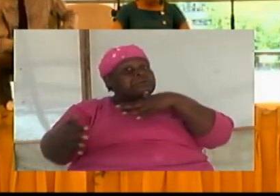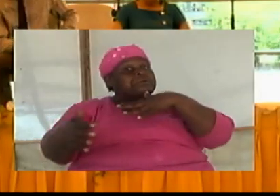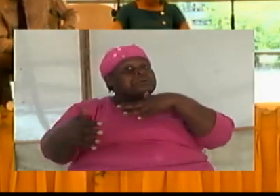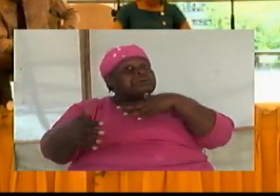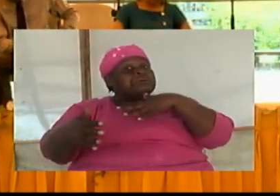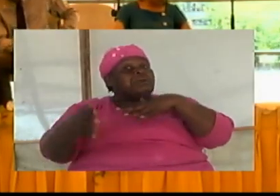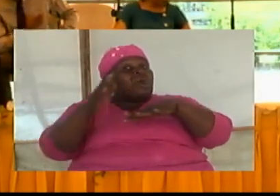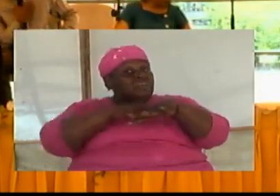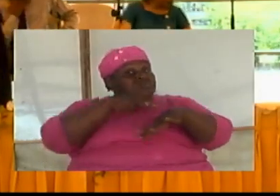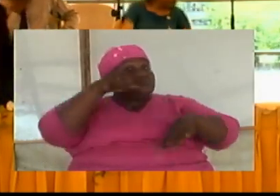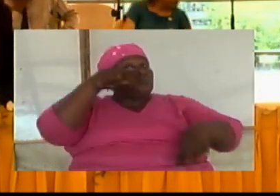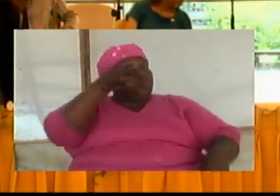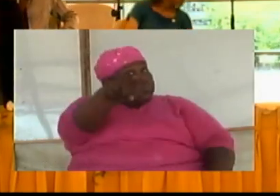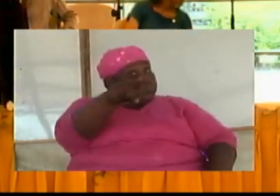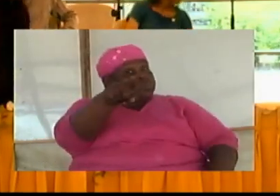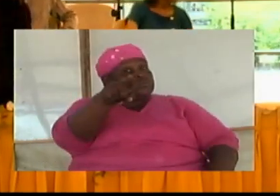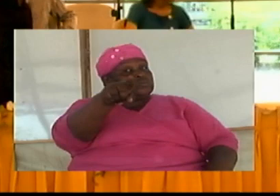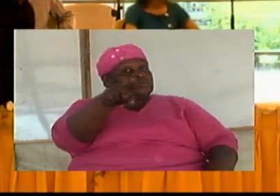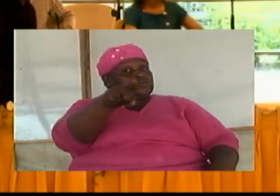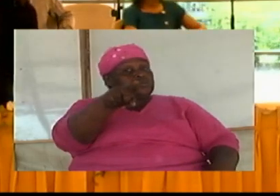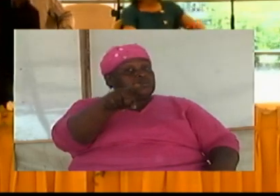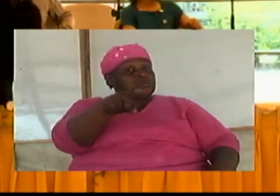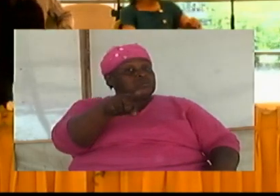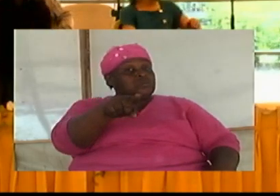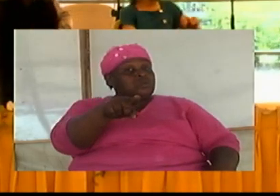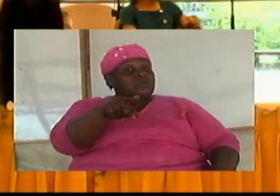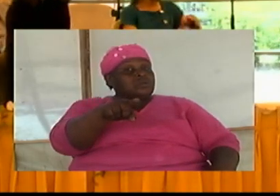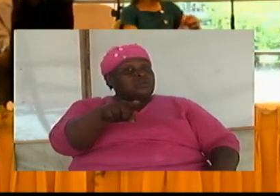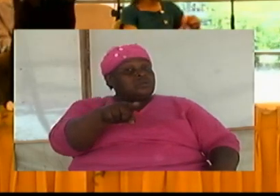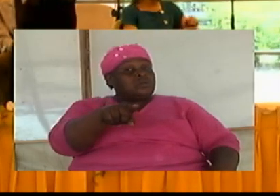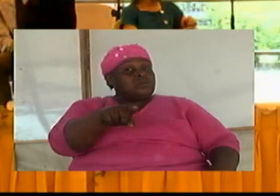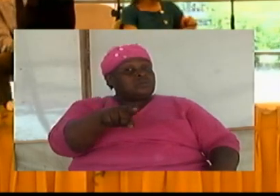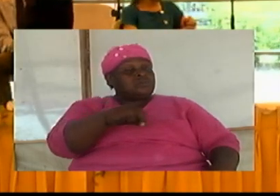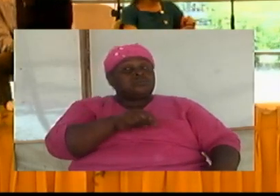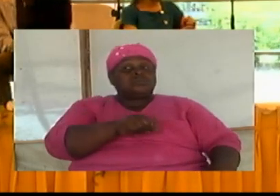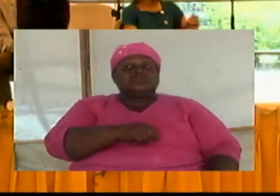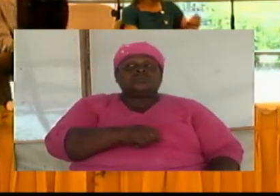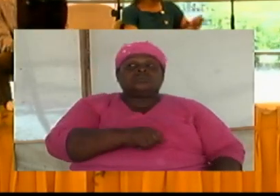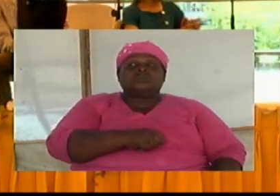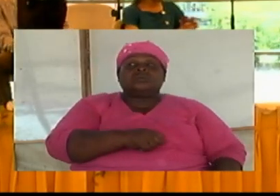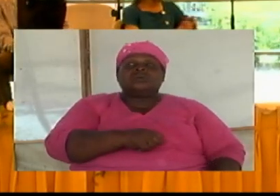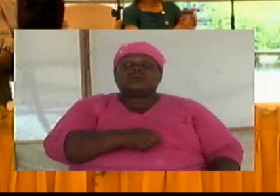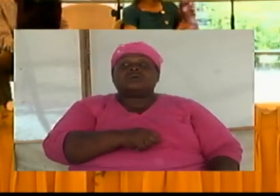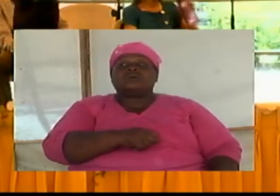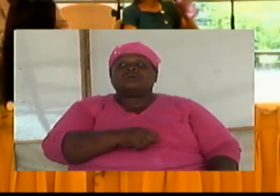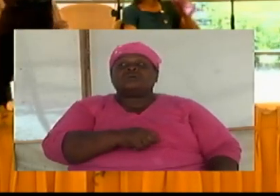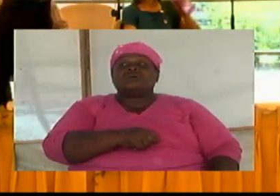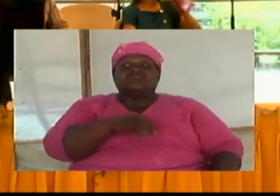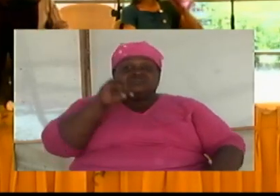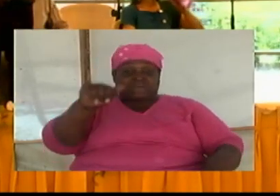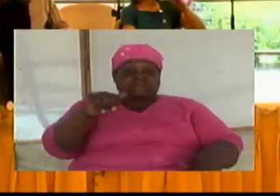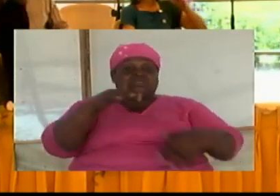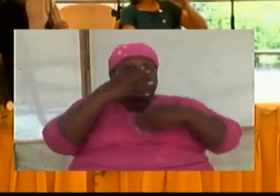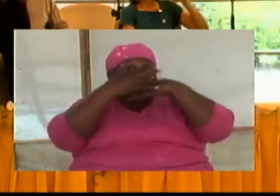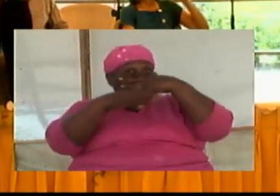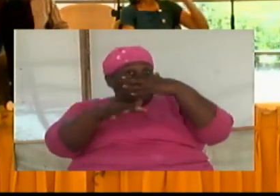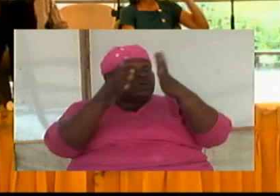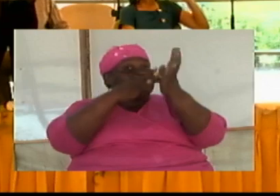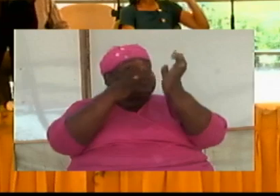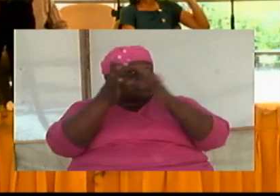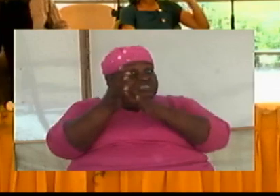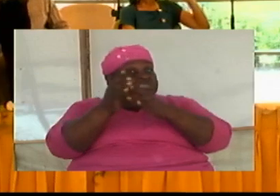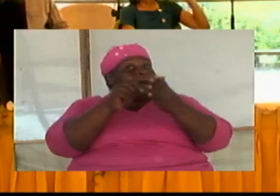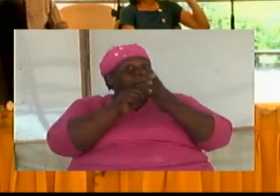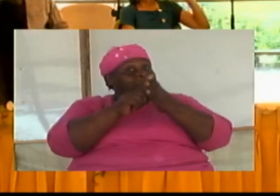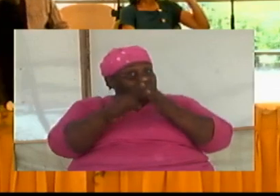the church, purchased with the blood of the Lamb of God, hallelujah, your